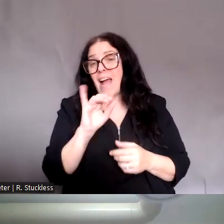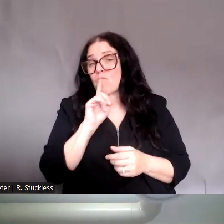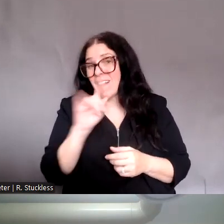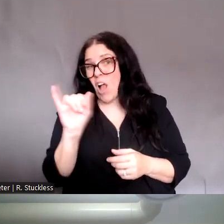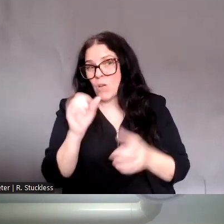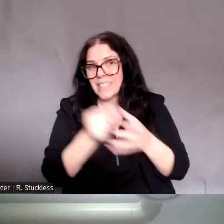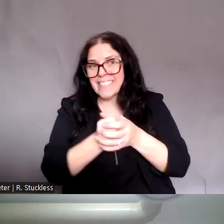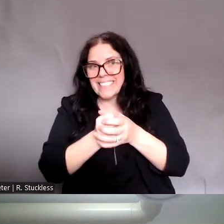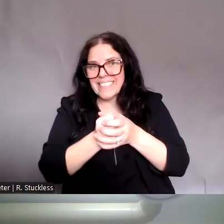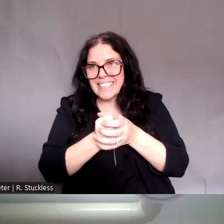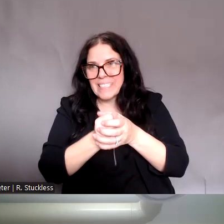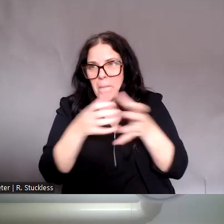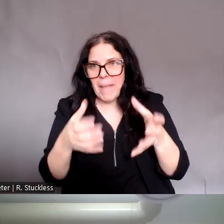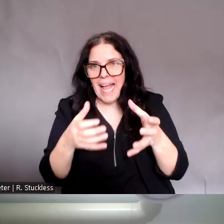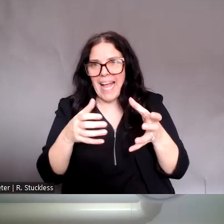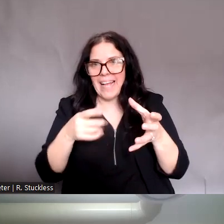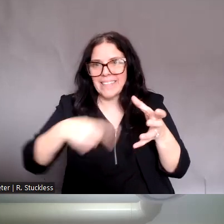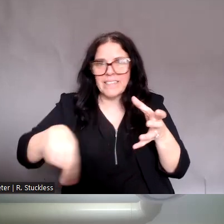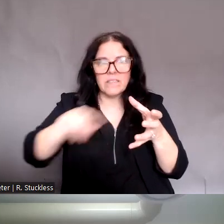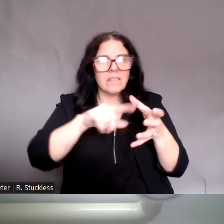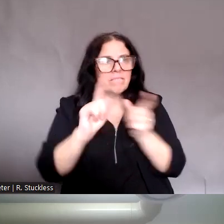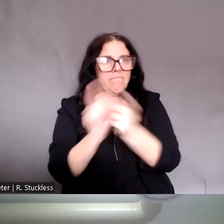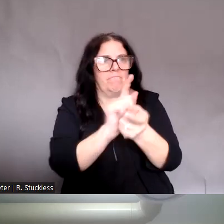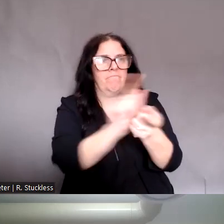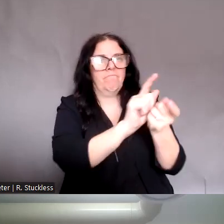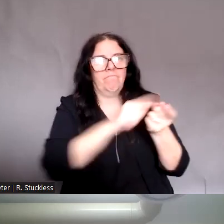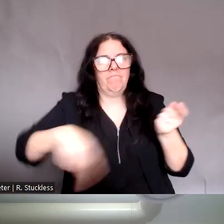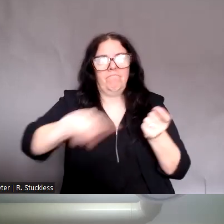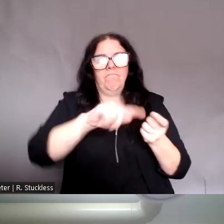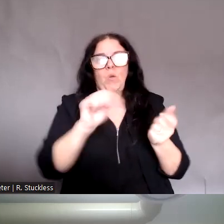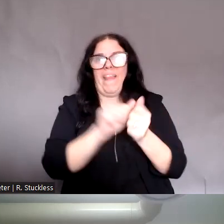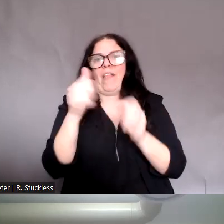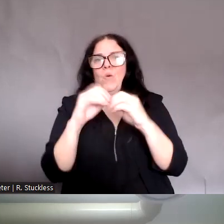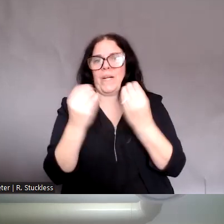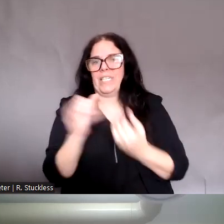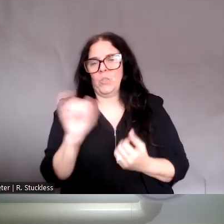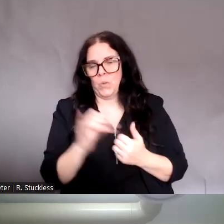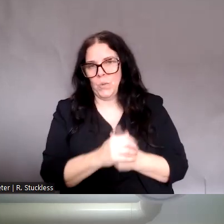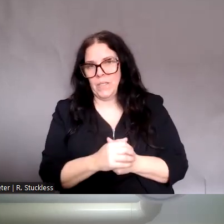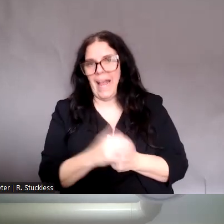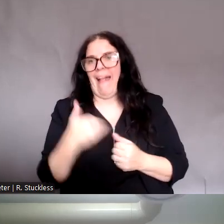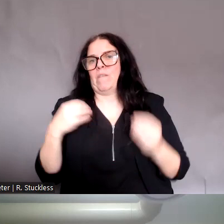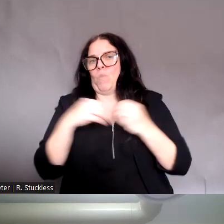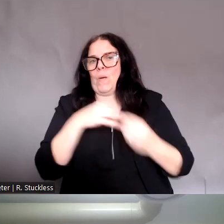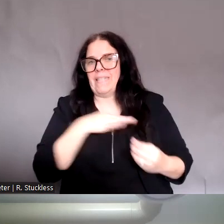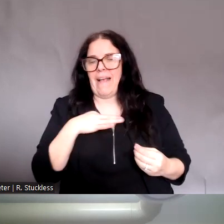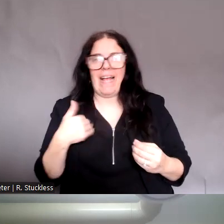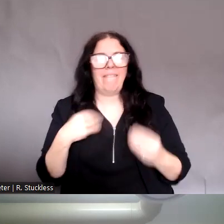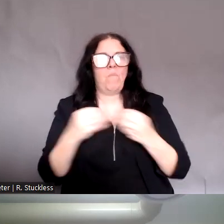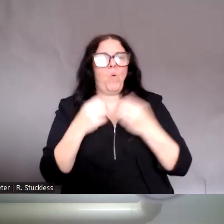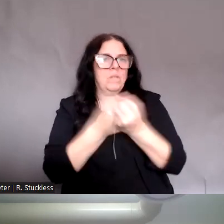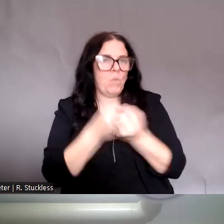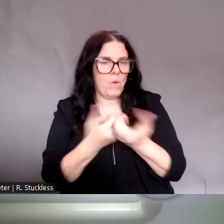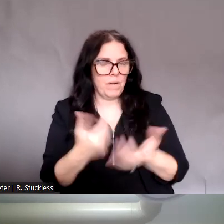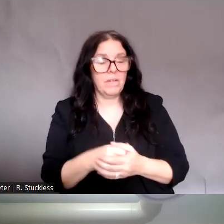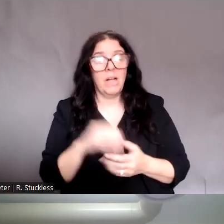obviously, the human resources network with these other organizations as well. And then the obvious benefit for LBS